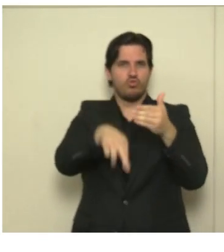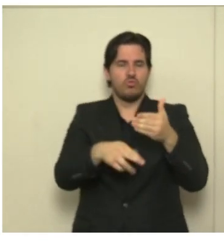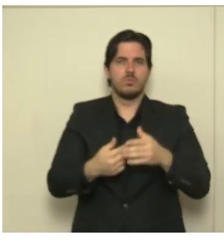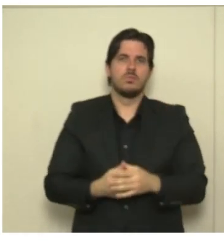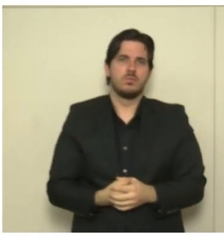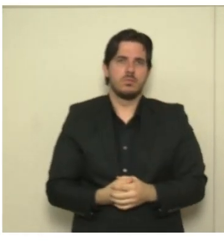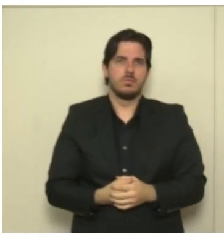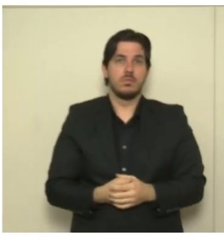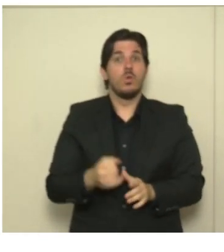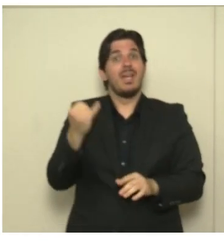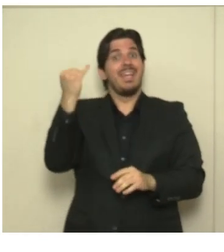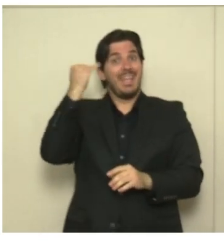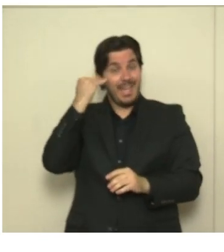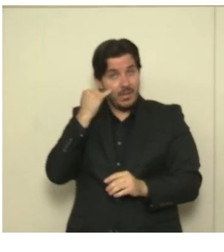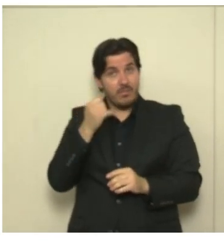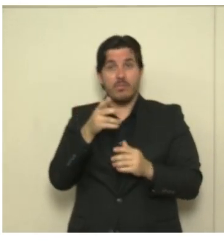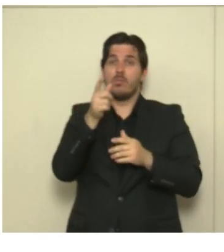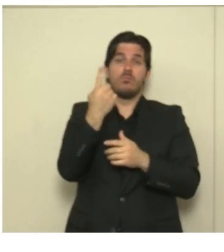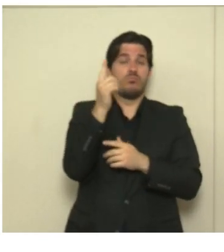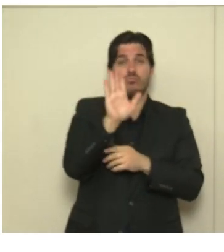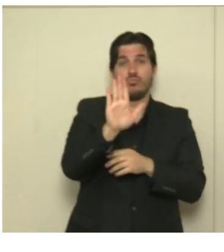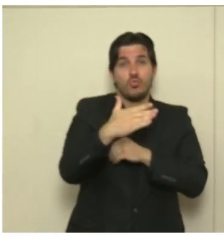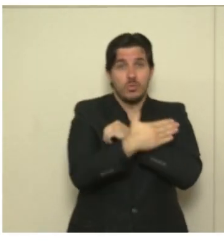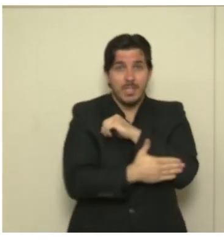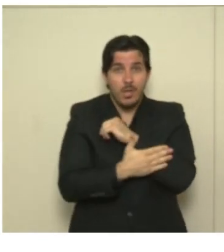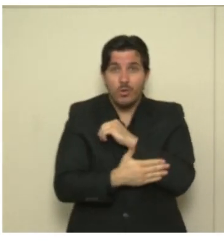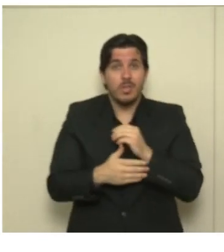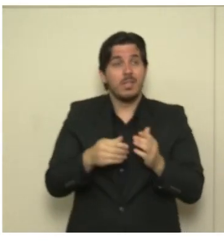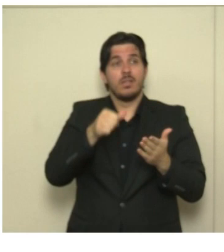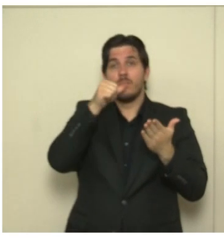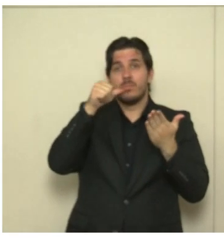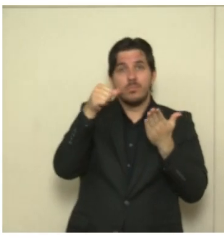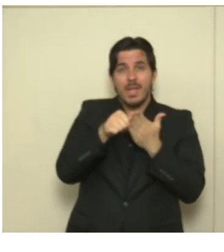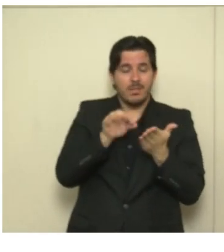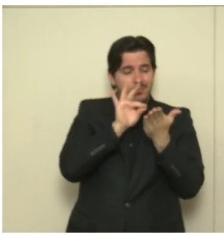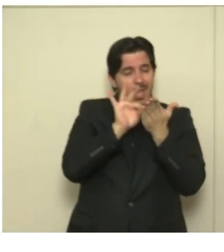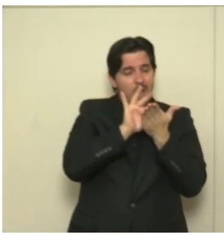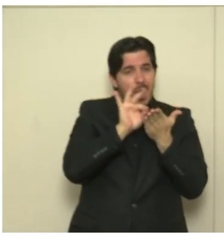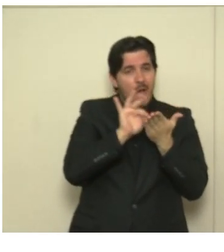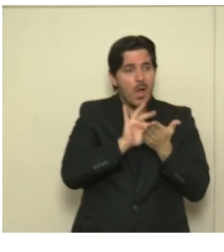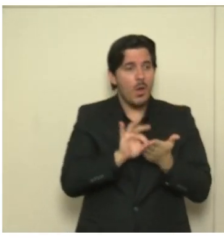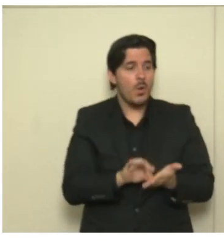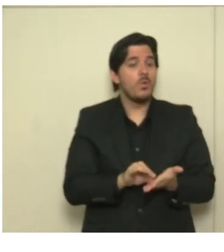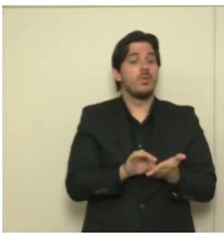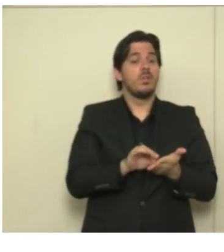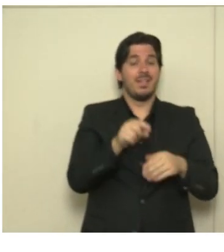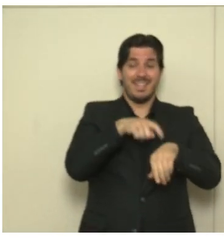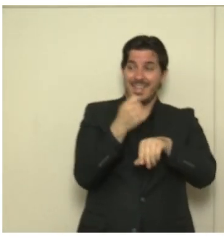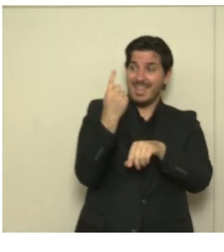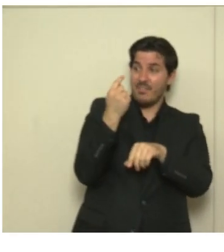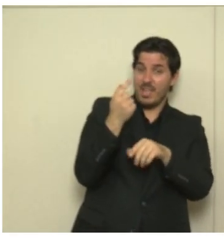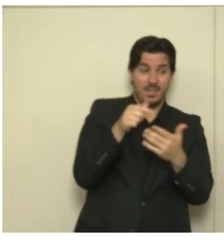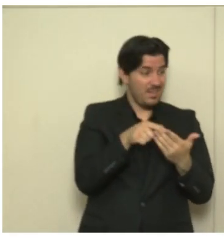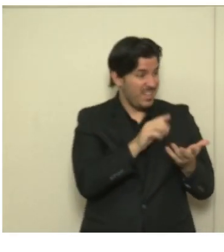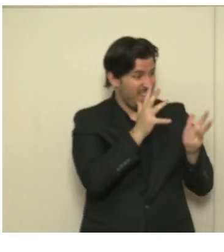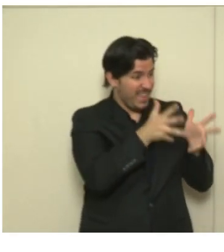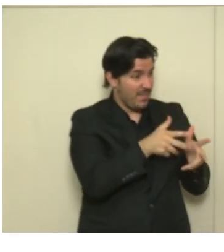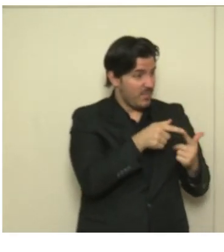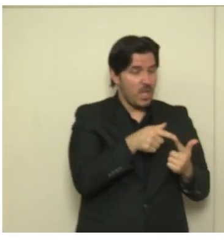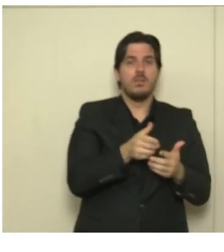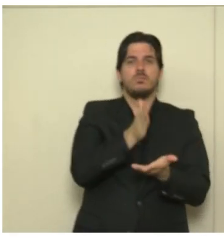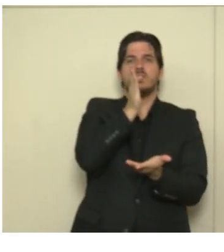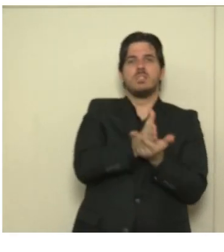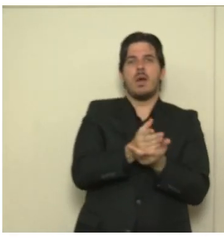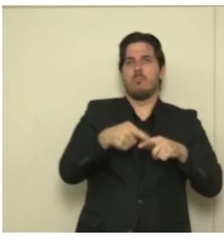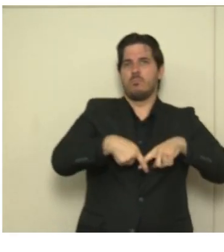if this were to happen in a county, the absentee ballot counting will continue the next morning, and then of course up